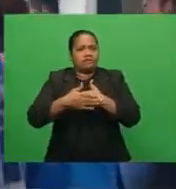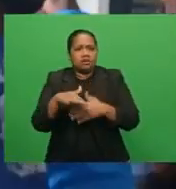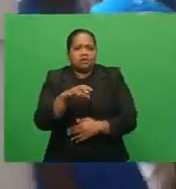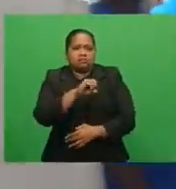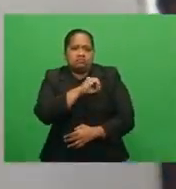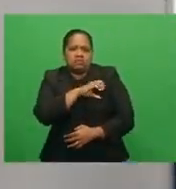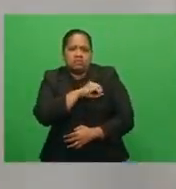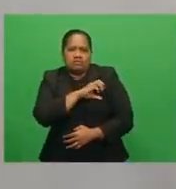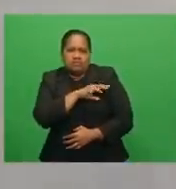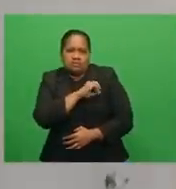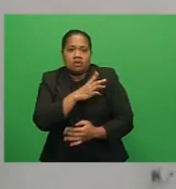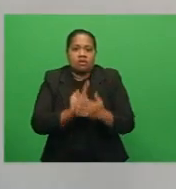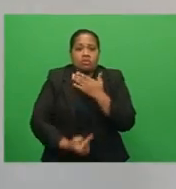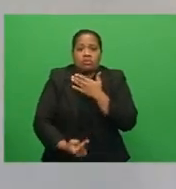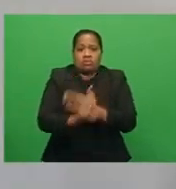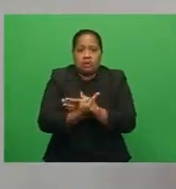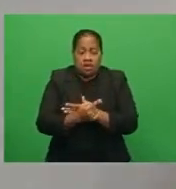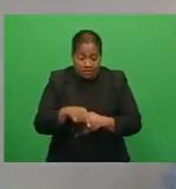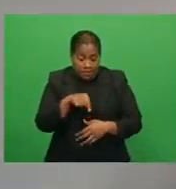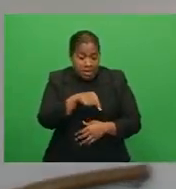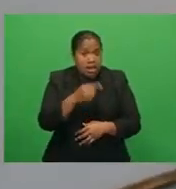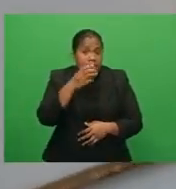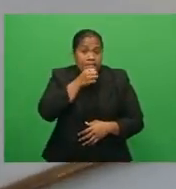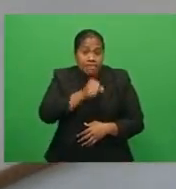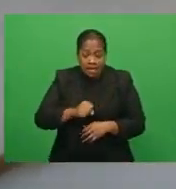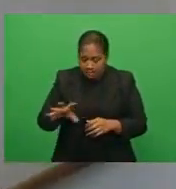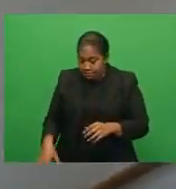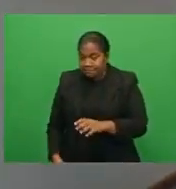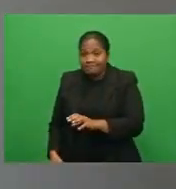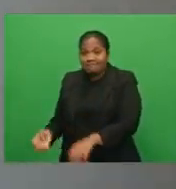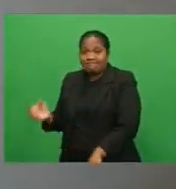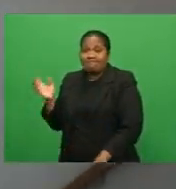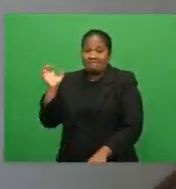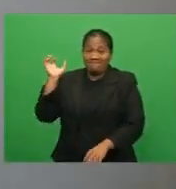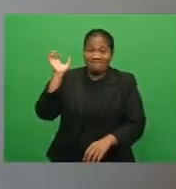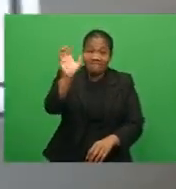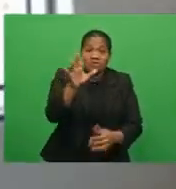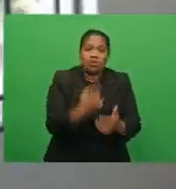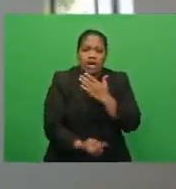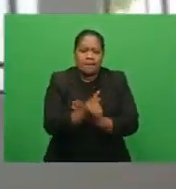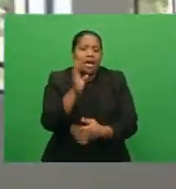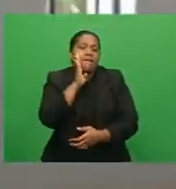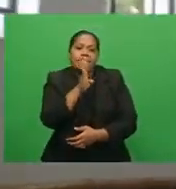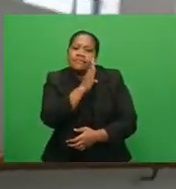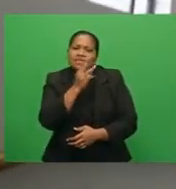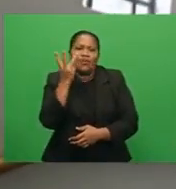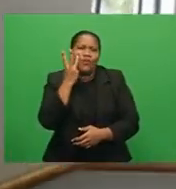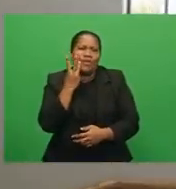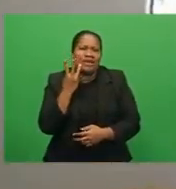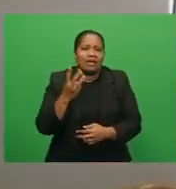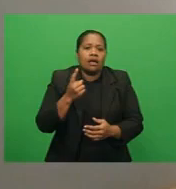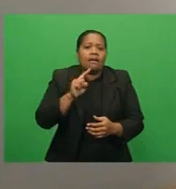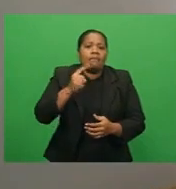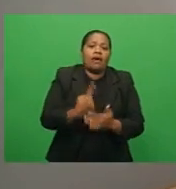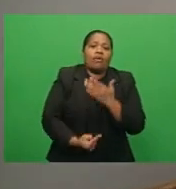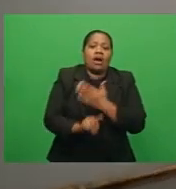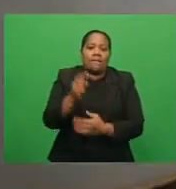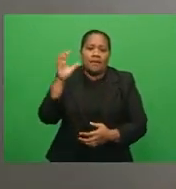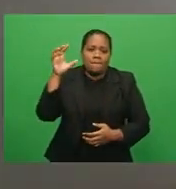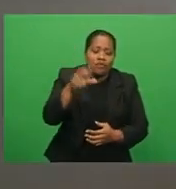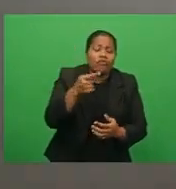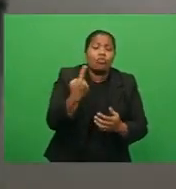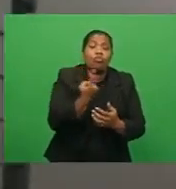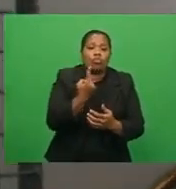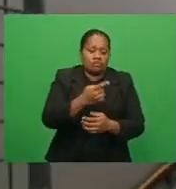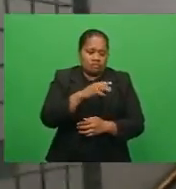accused allegedly threw a concrete block through the same window. However, it missed Rauluni and hit her 4-month-old daughter instead. She